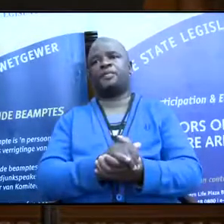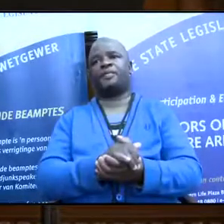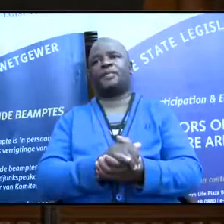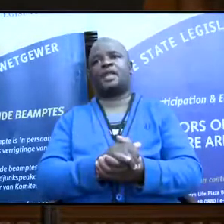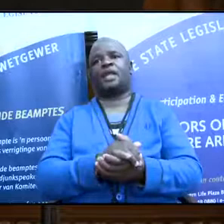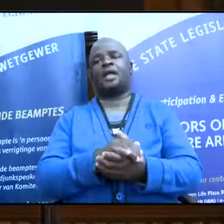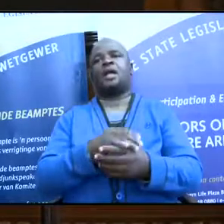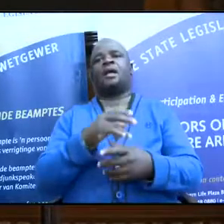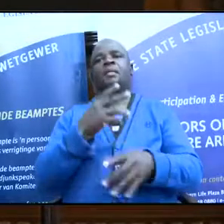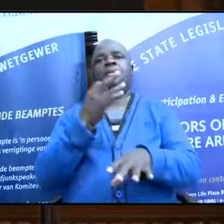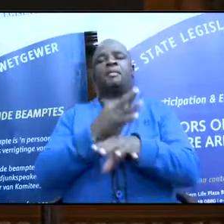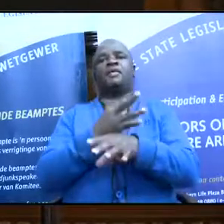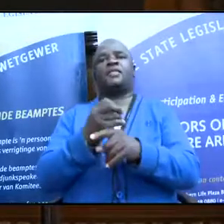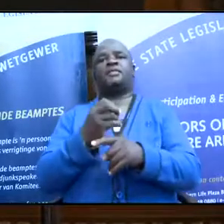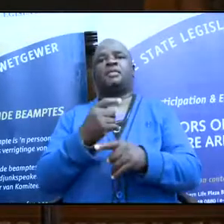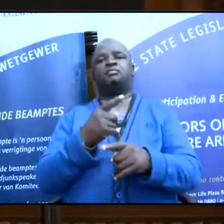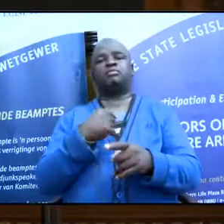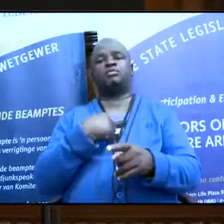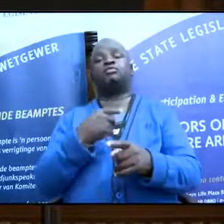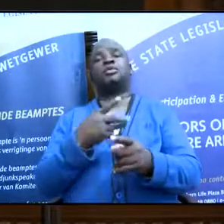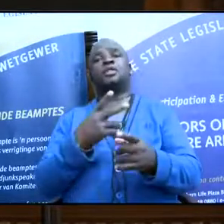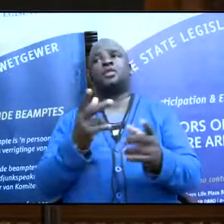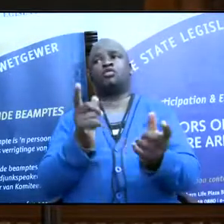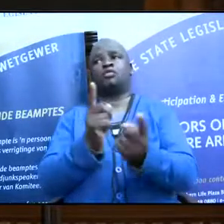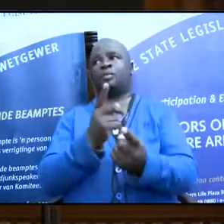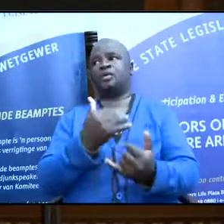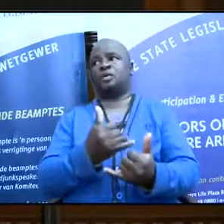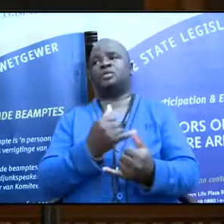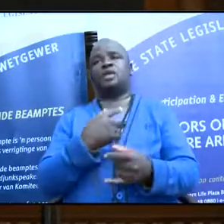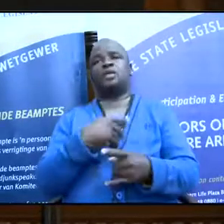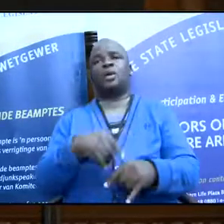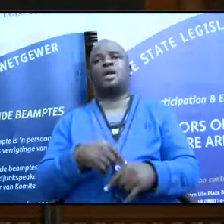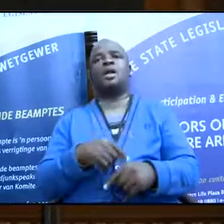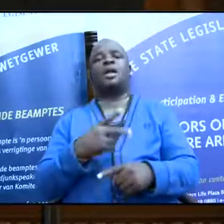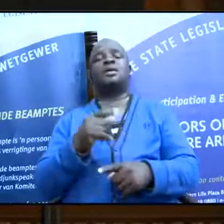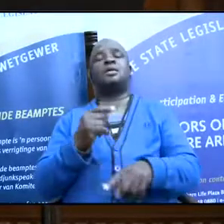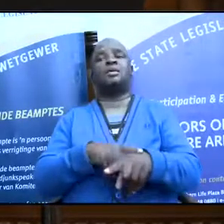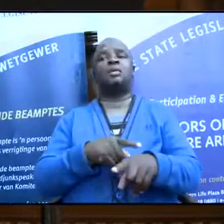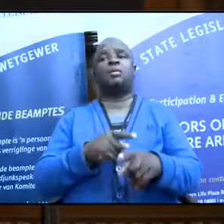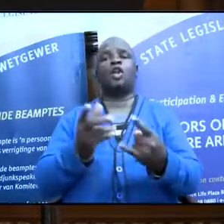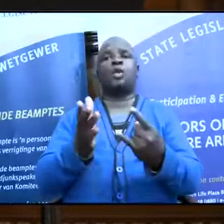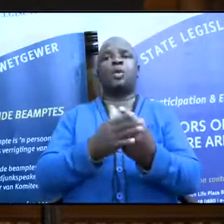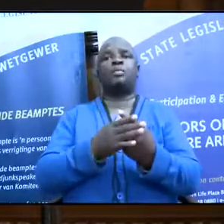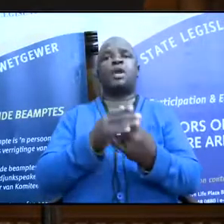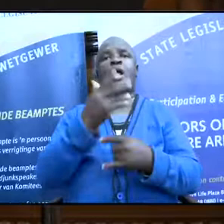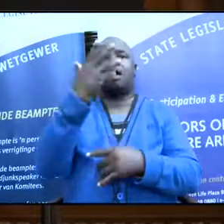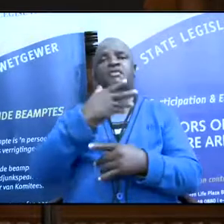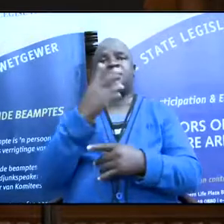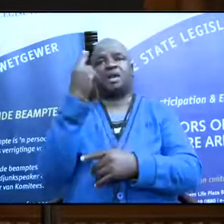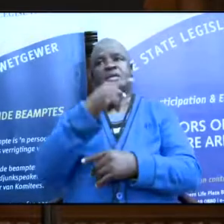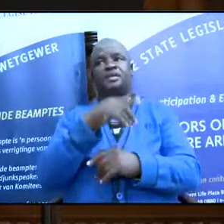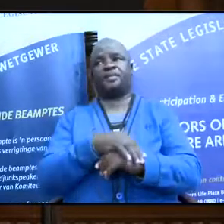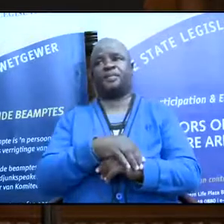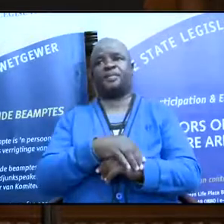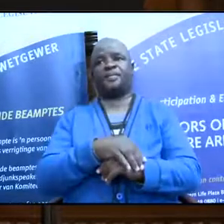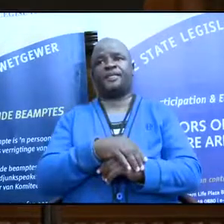ladies and gentlemen we also meet here today as we conclude the africa day